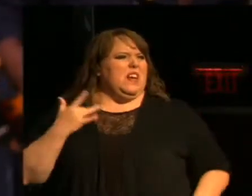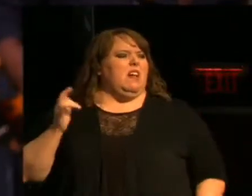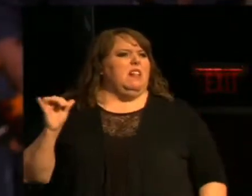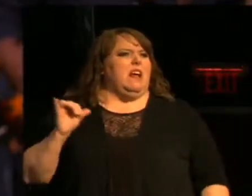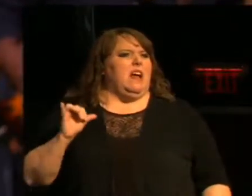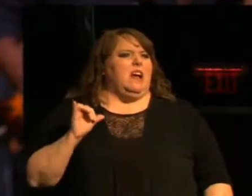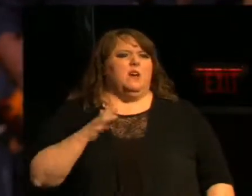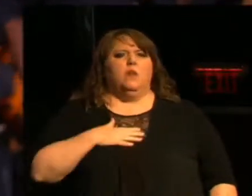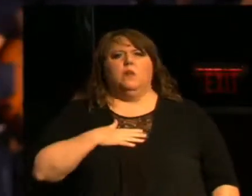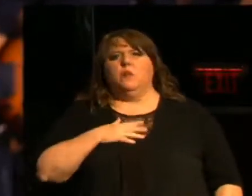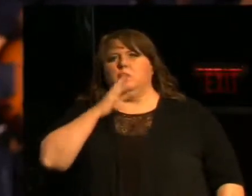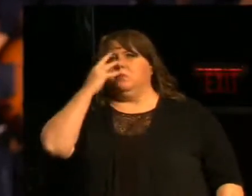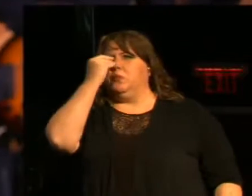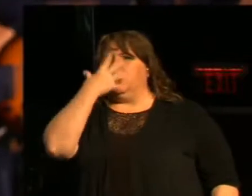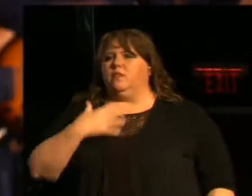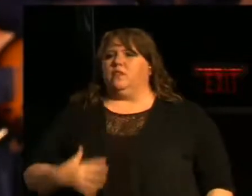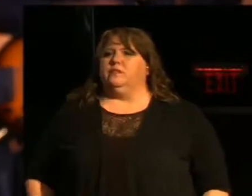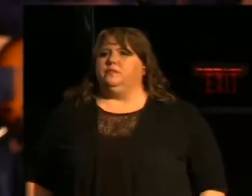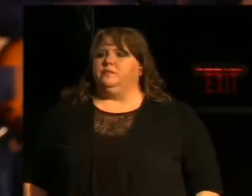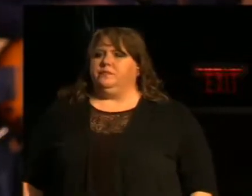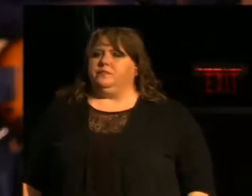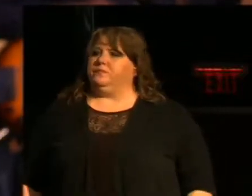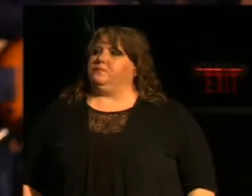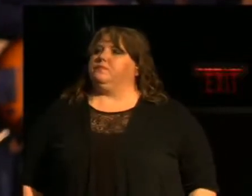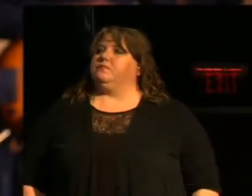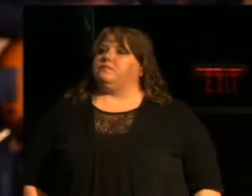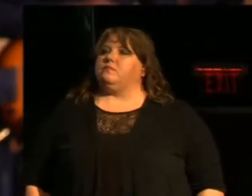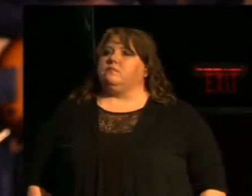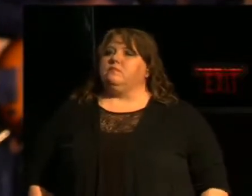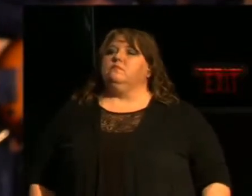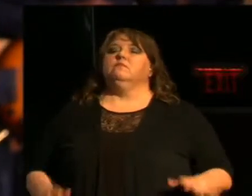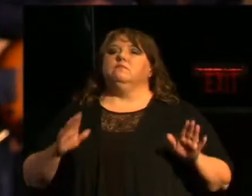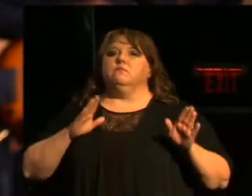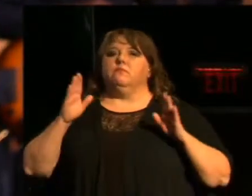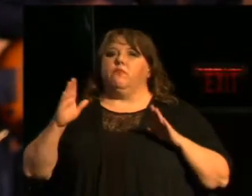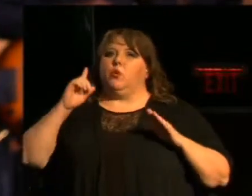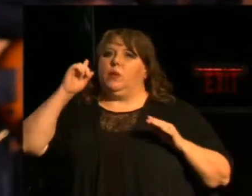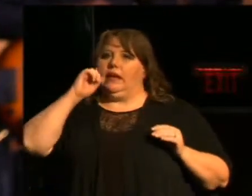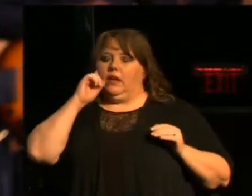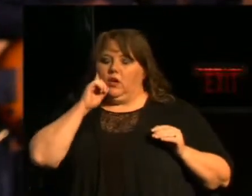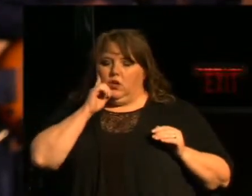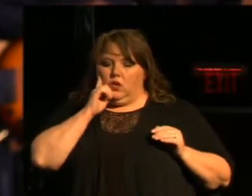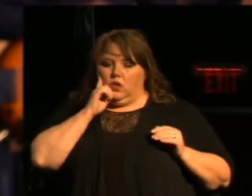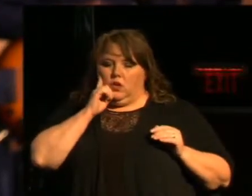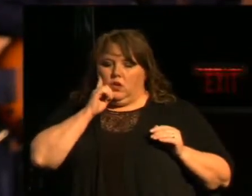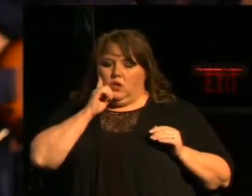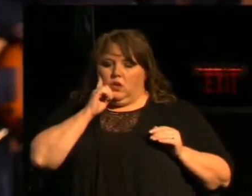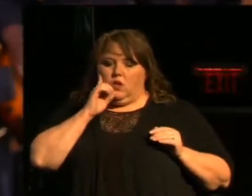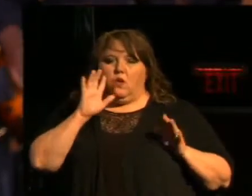you go. Hardly a comfort can afford. There you go.